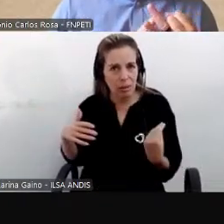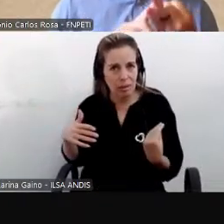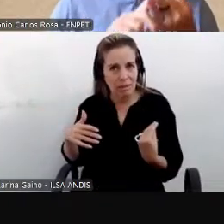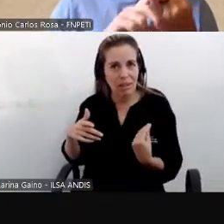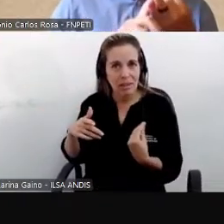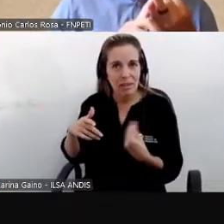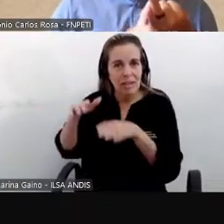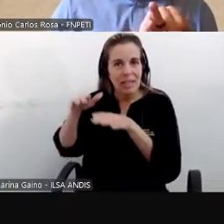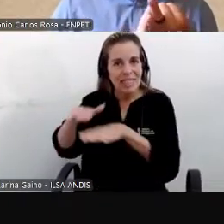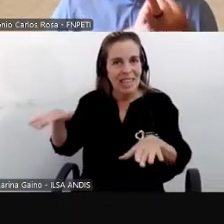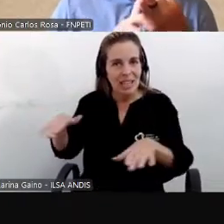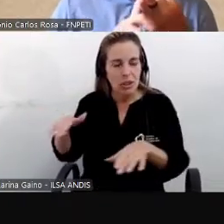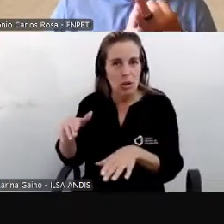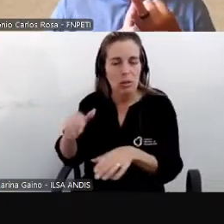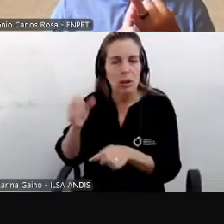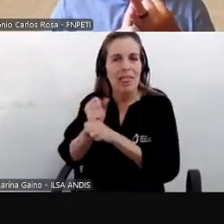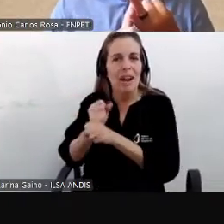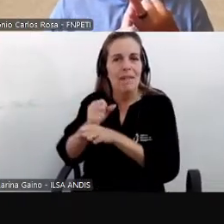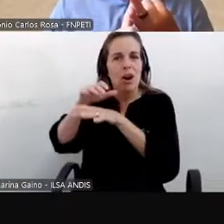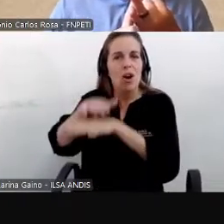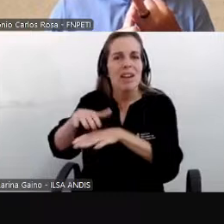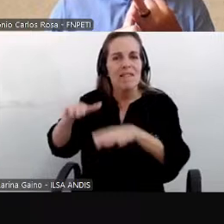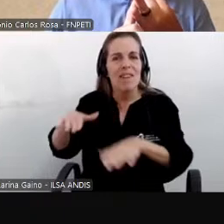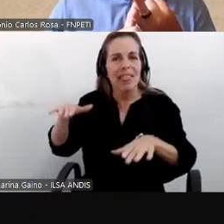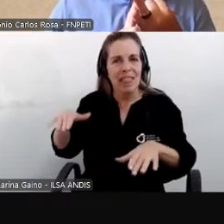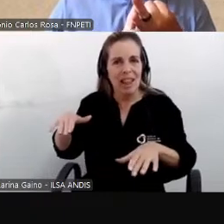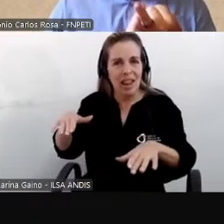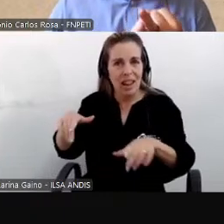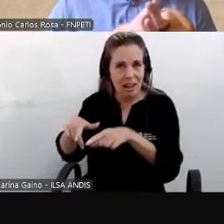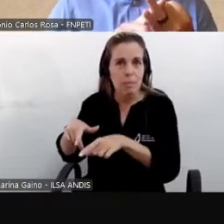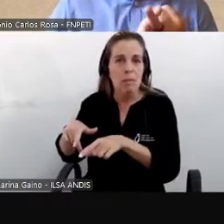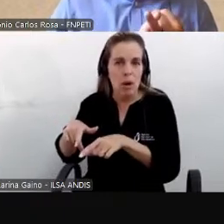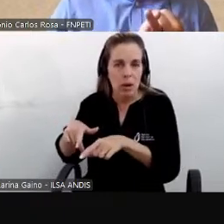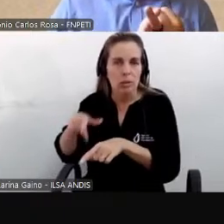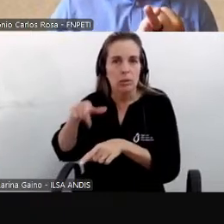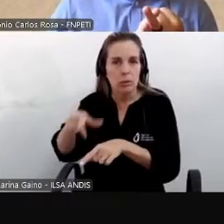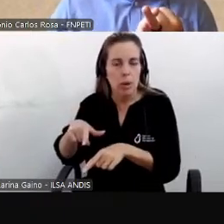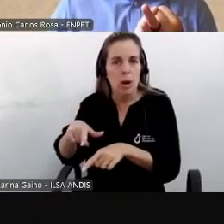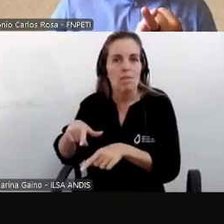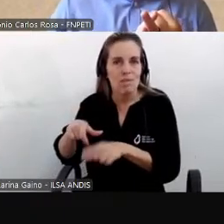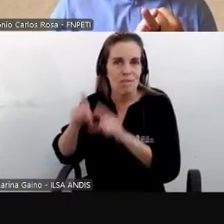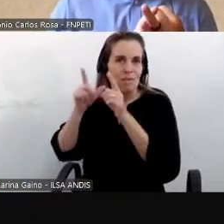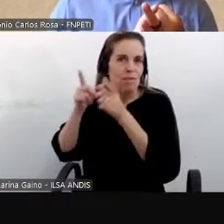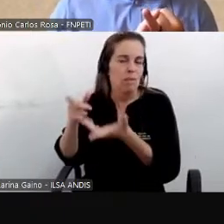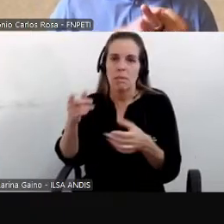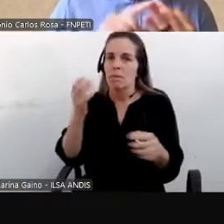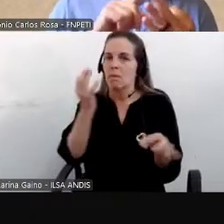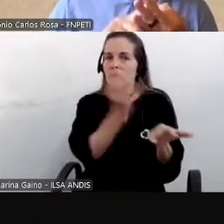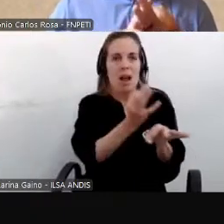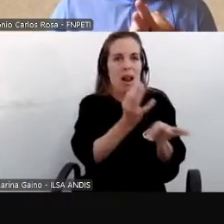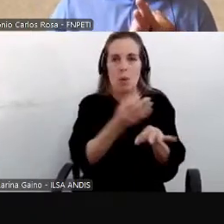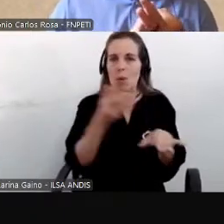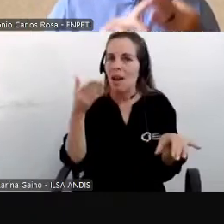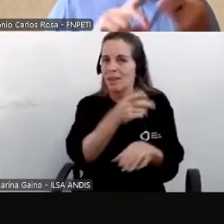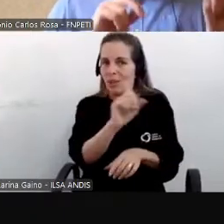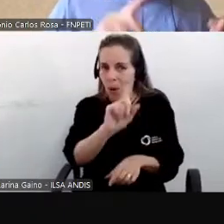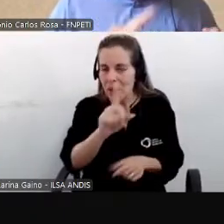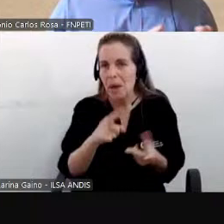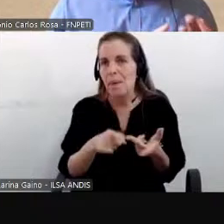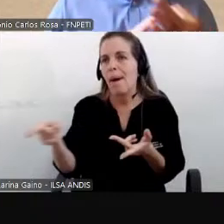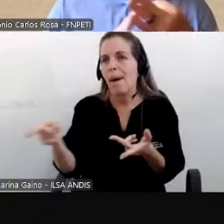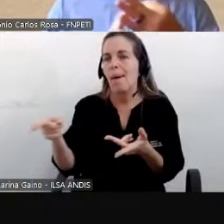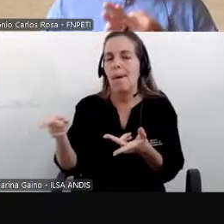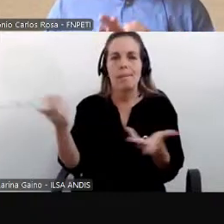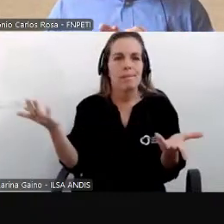age. Then those were workers that were subject to child labor. That's why it was difficult for them to continue going to